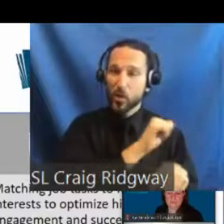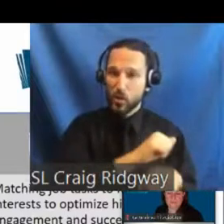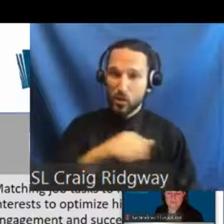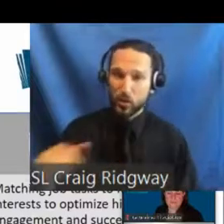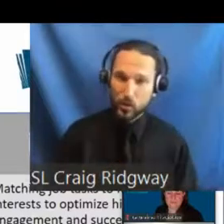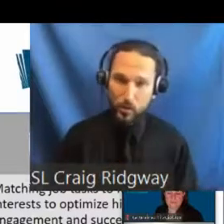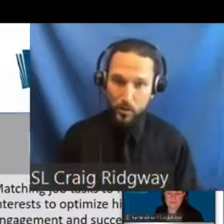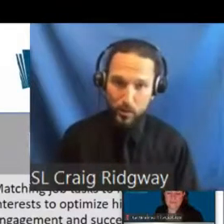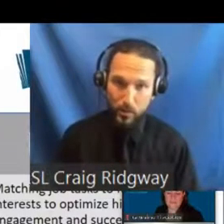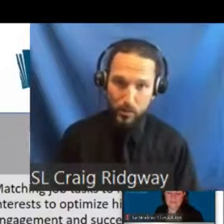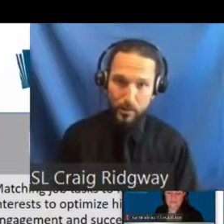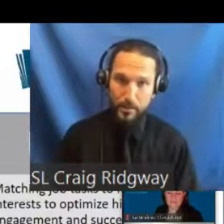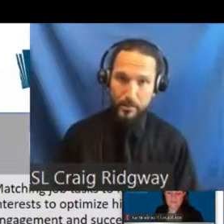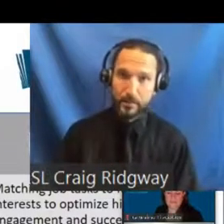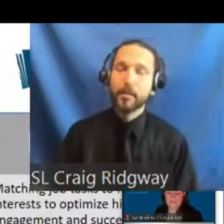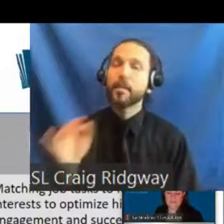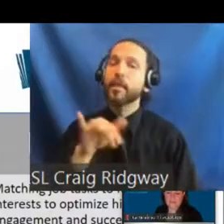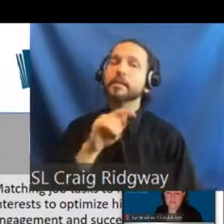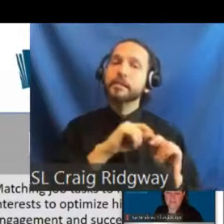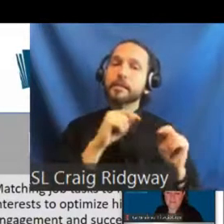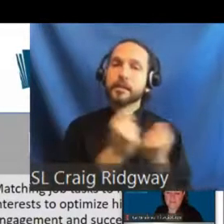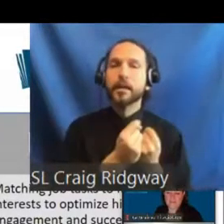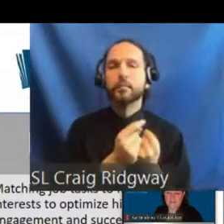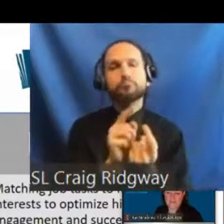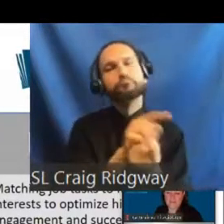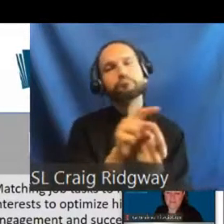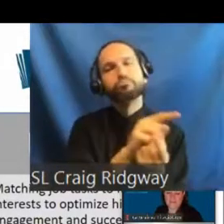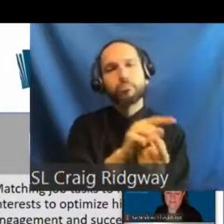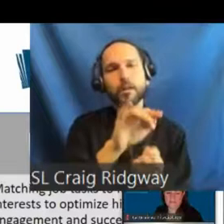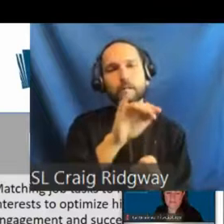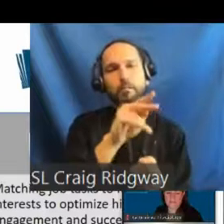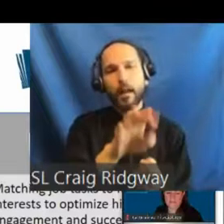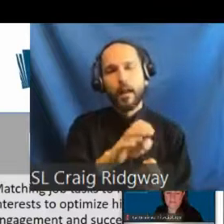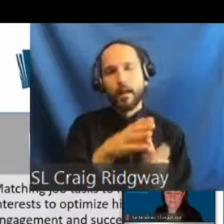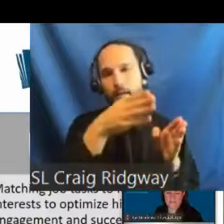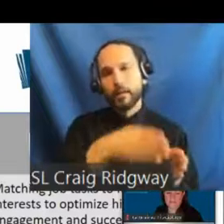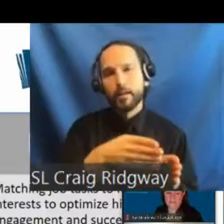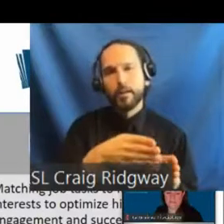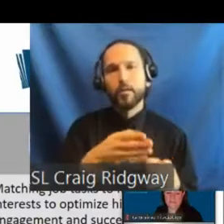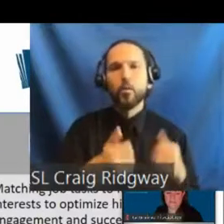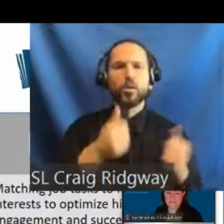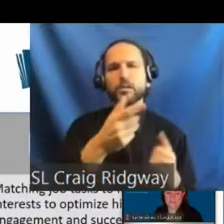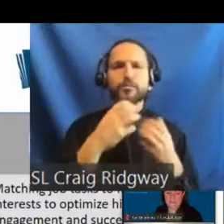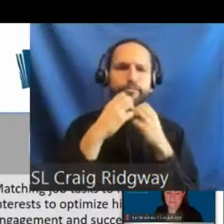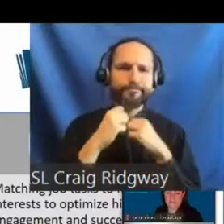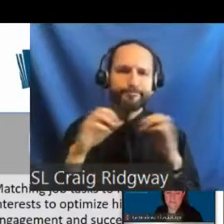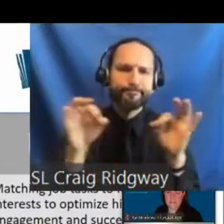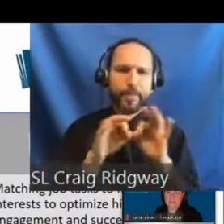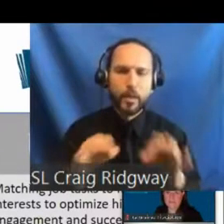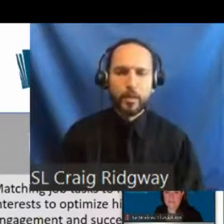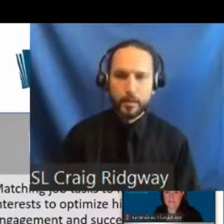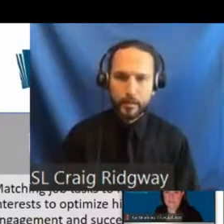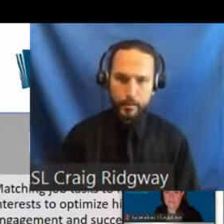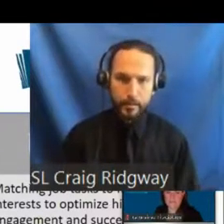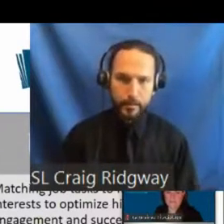His team spent a lot of time getting to know Mike and understanding the things that are important to him. We learned